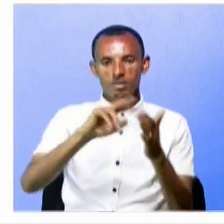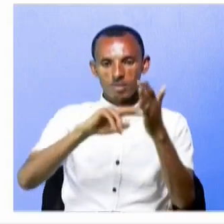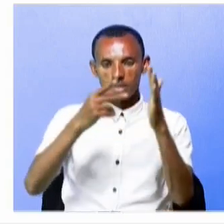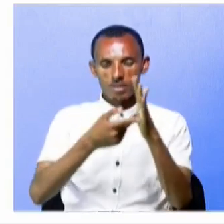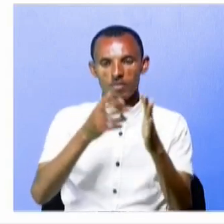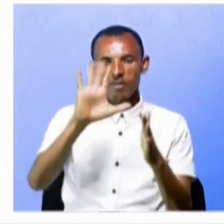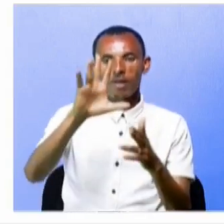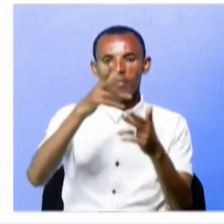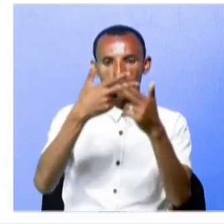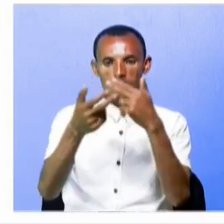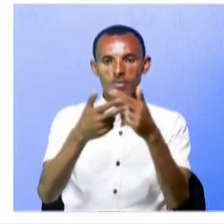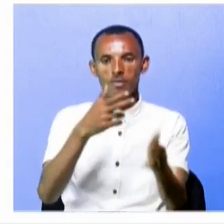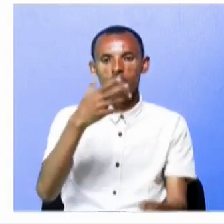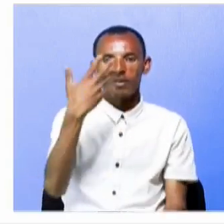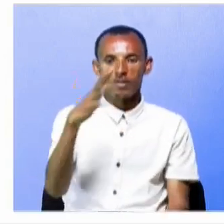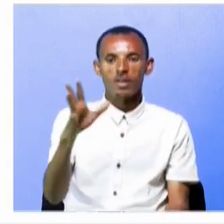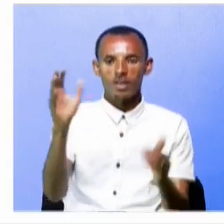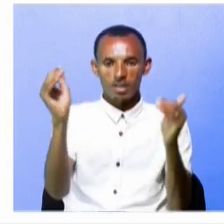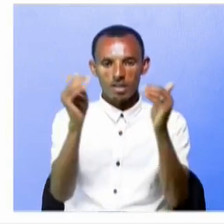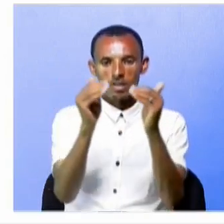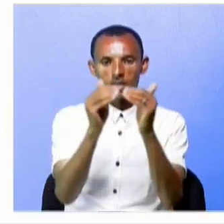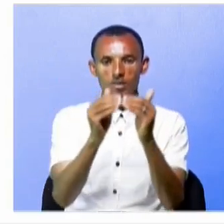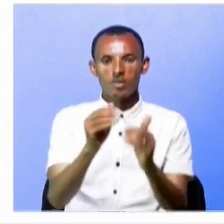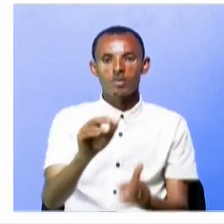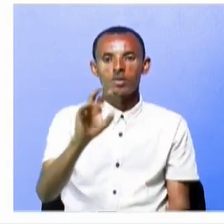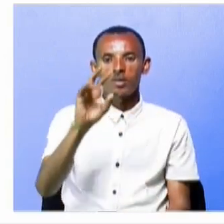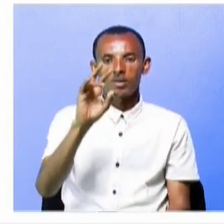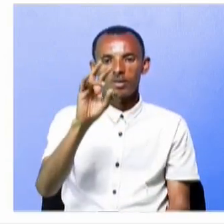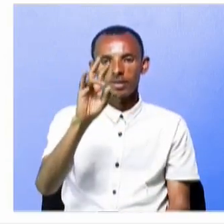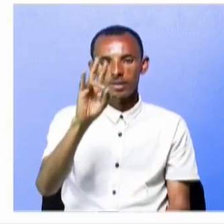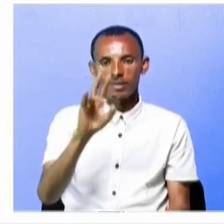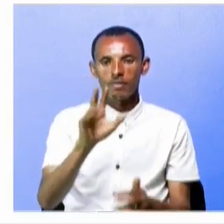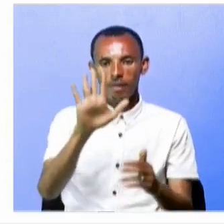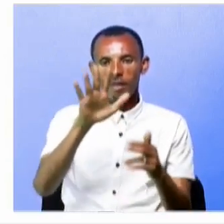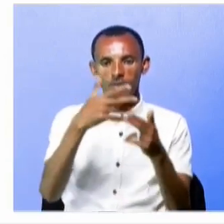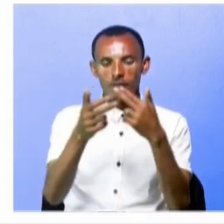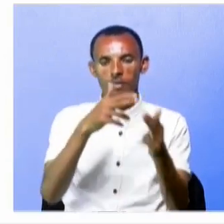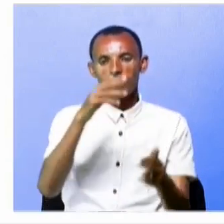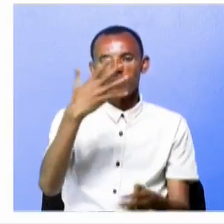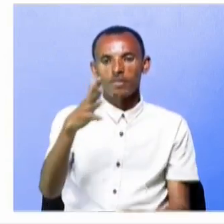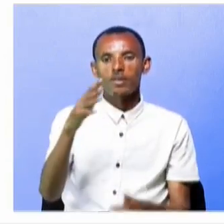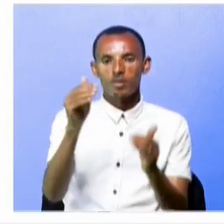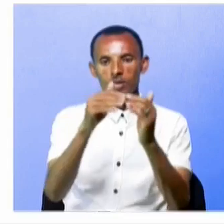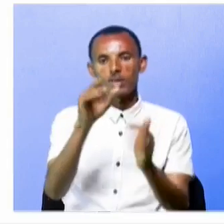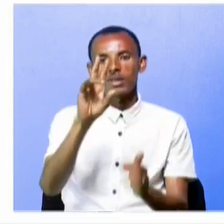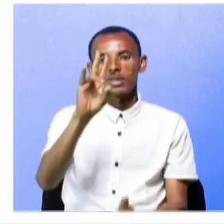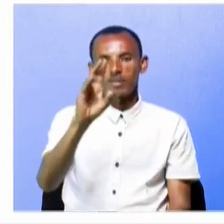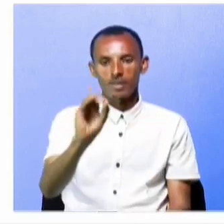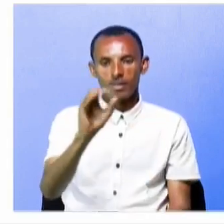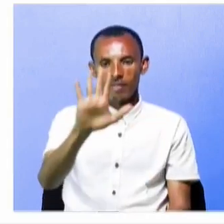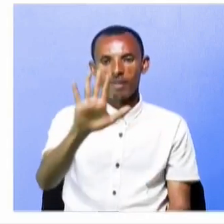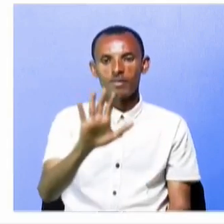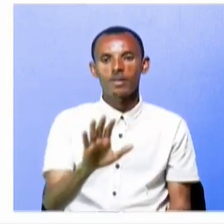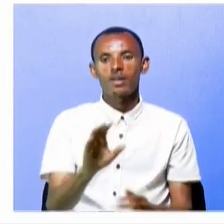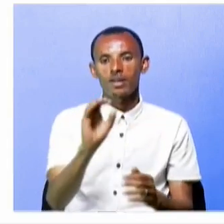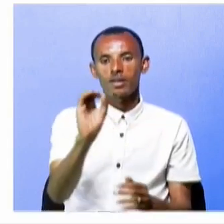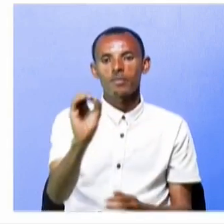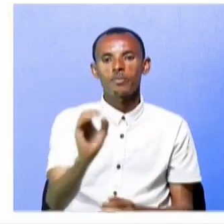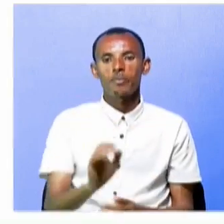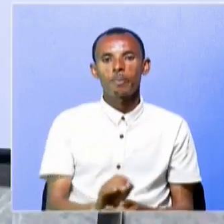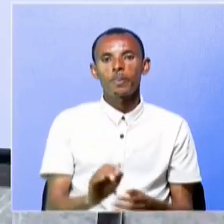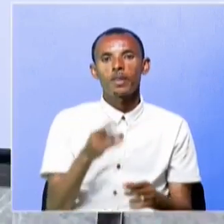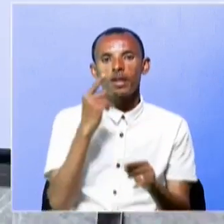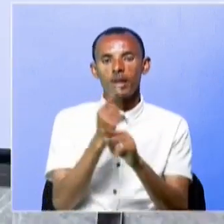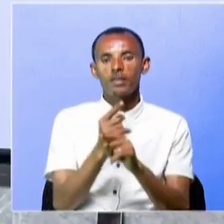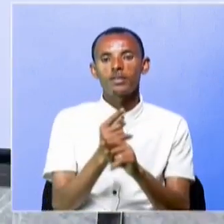which is 5 times 15 degree, and 5 times 15 means 75 degree,